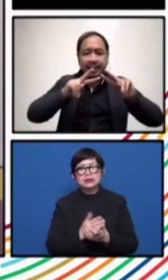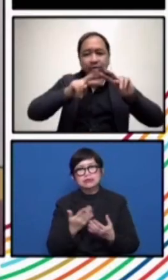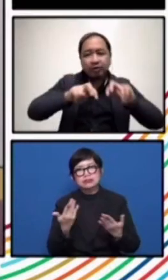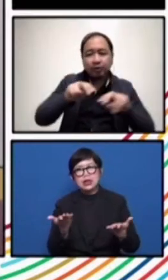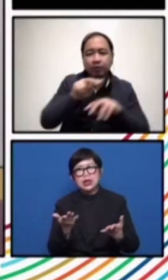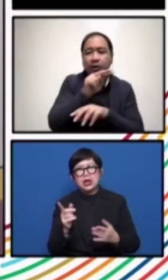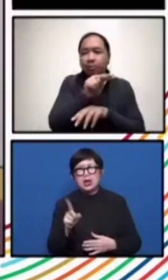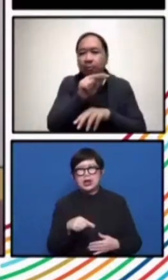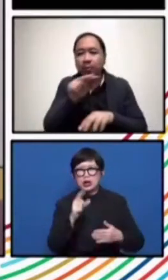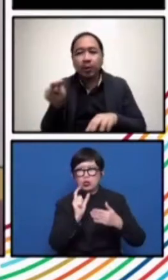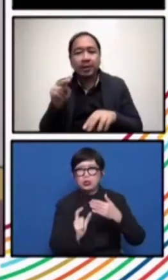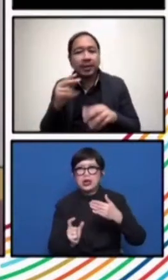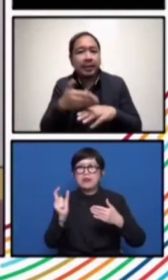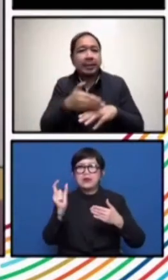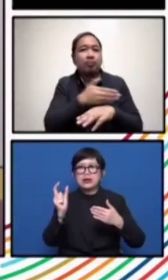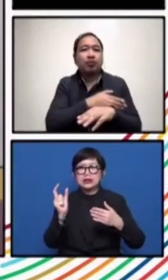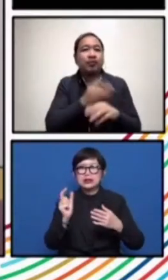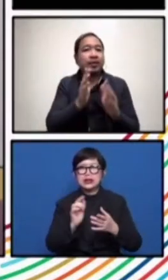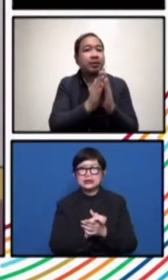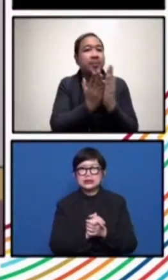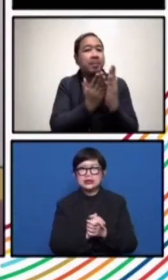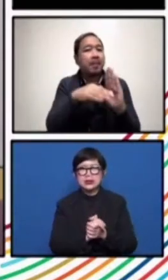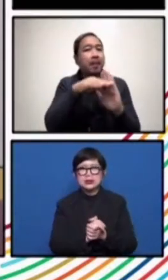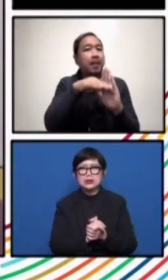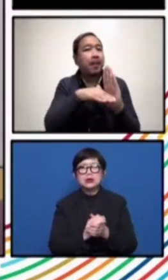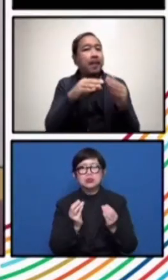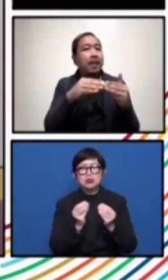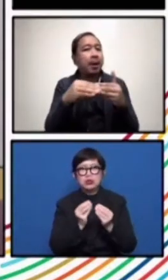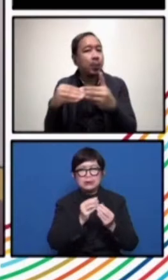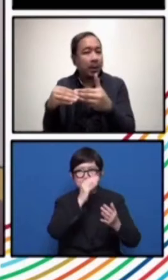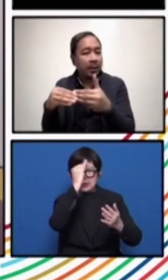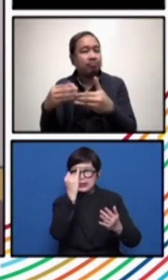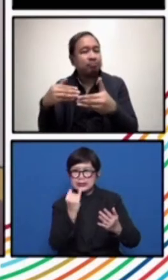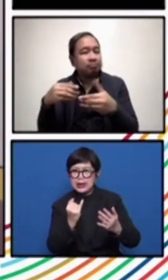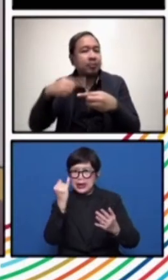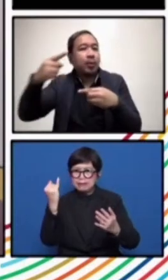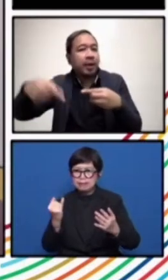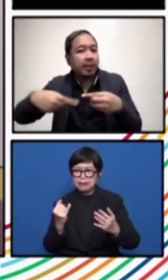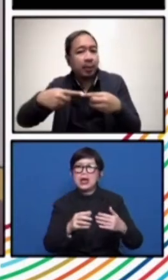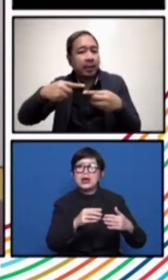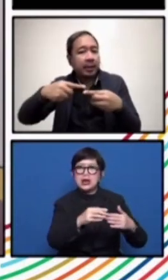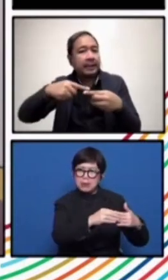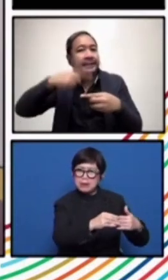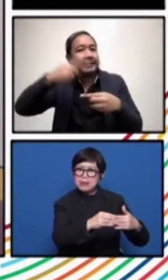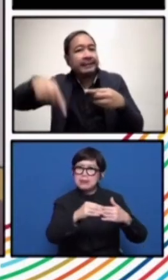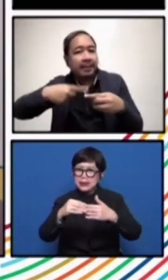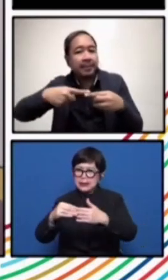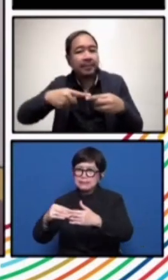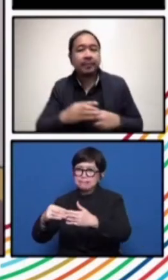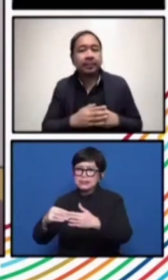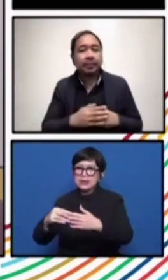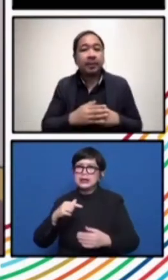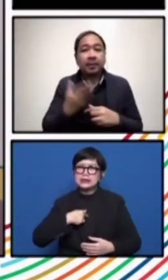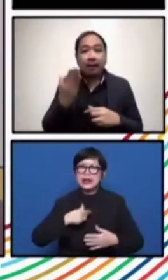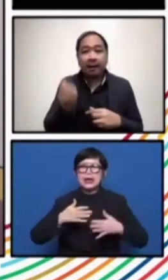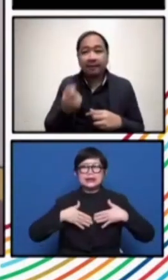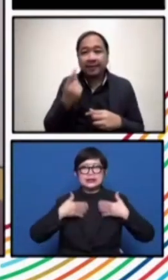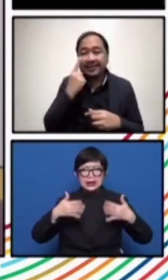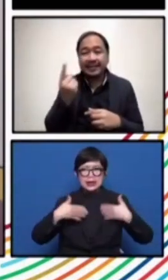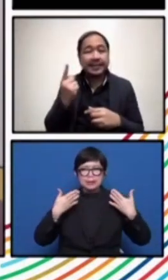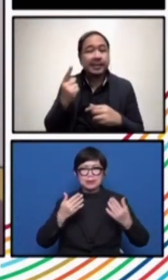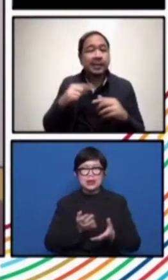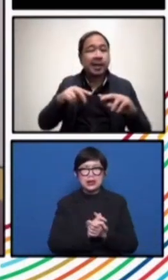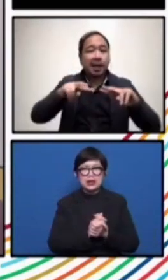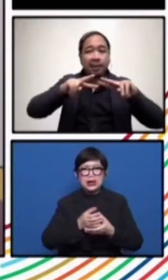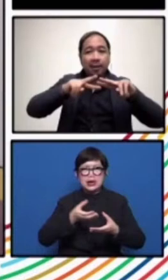manual from time to time I'm also pleased to underline a consultancy study for enhancement of